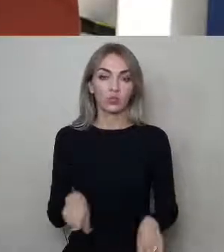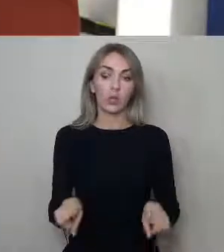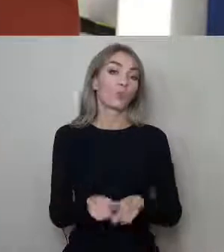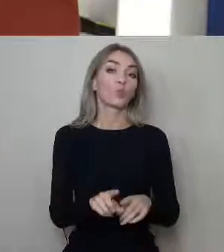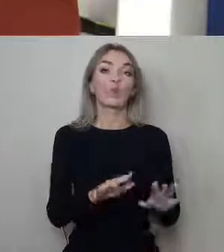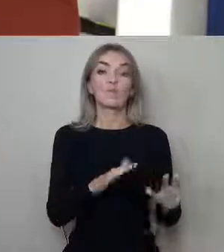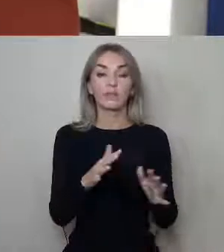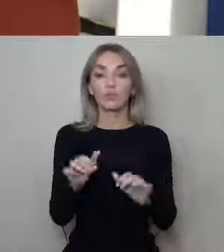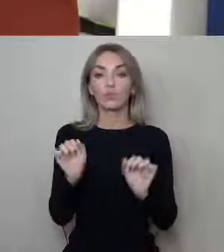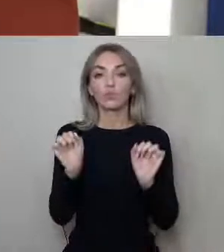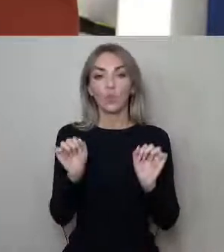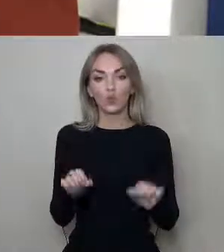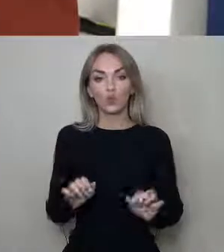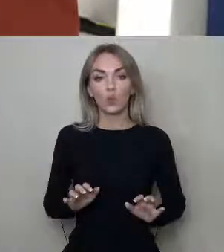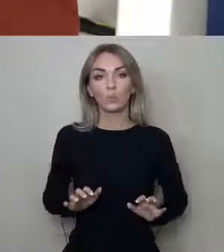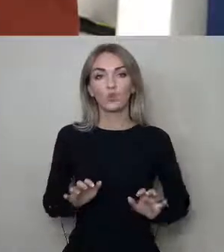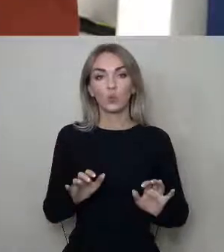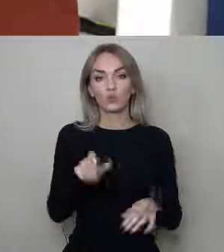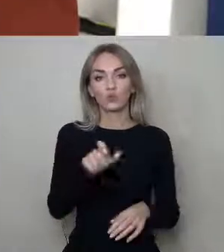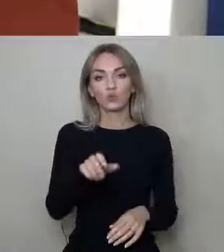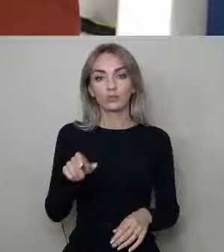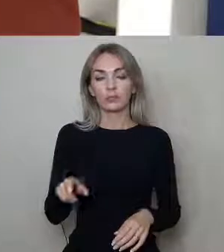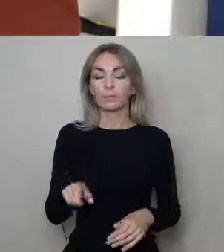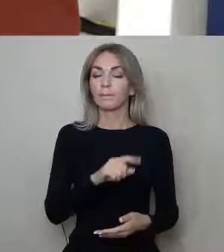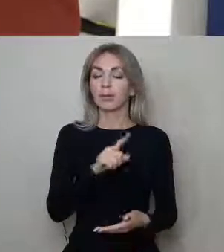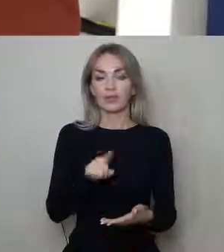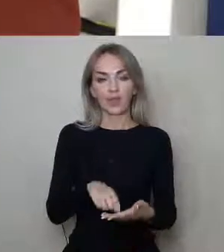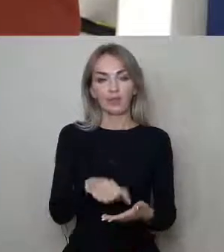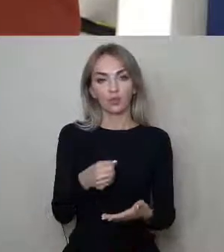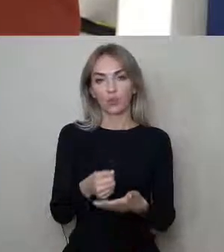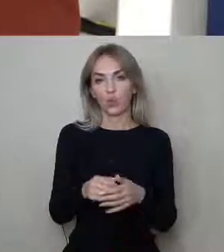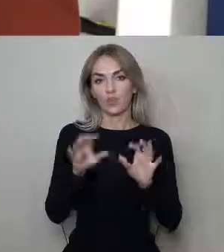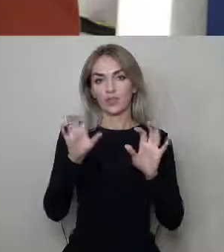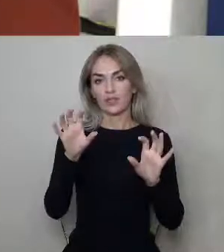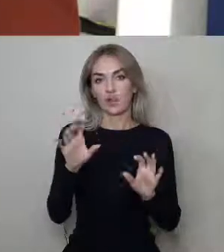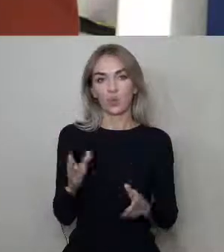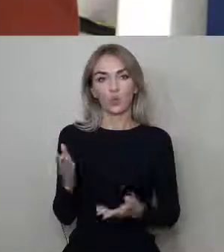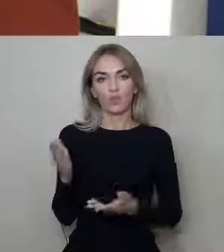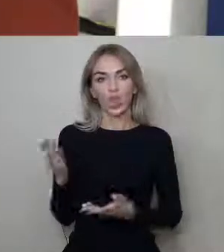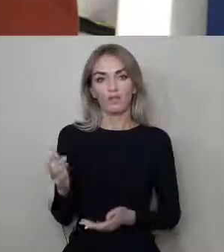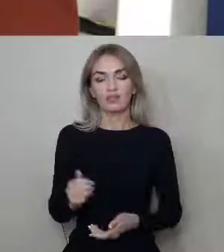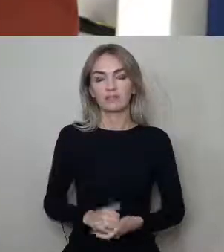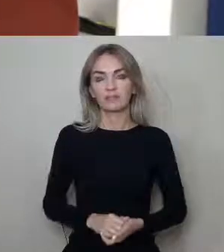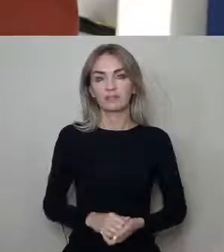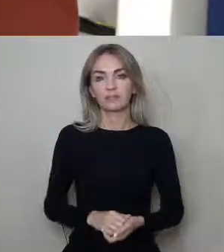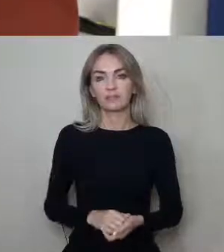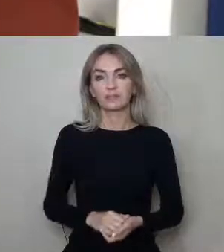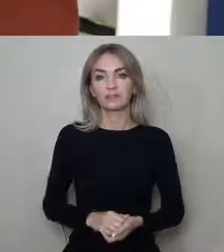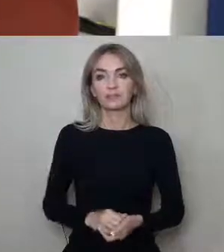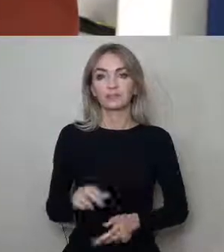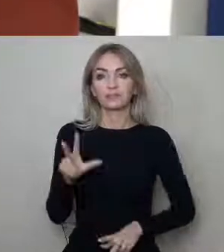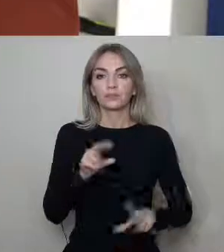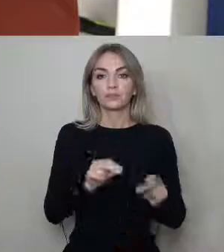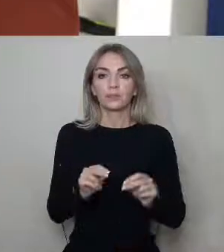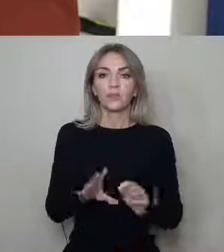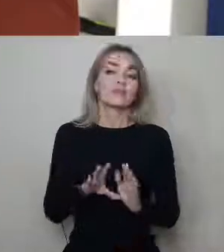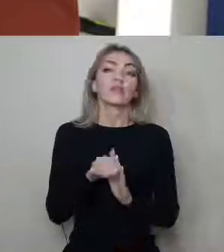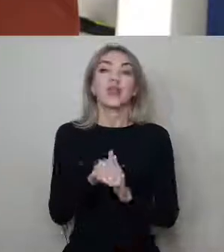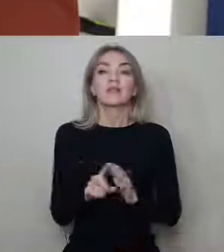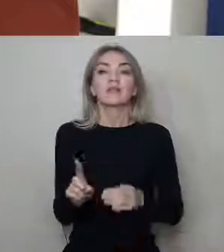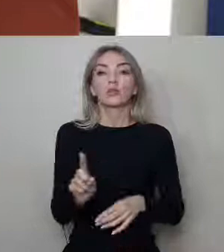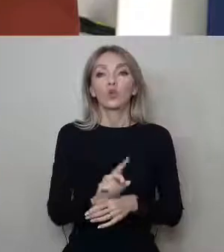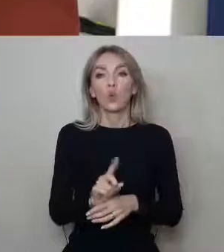Then that would encourage some subjects to, well, yeah, to violate